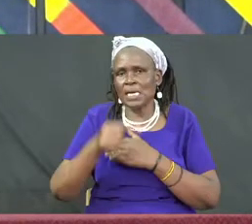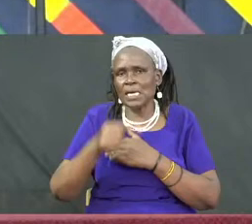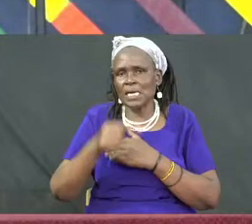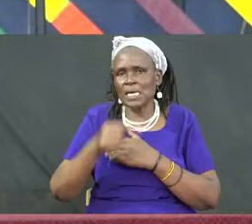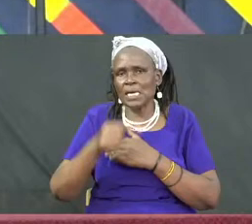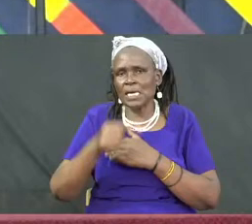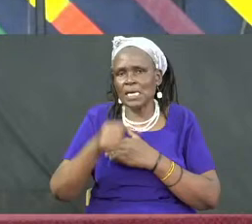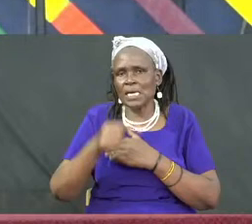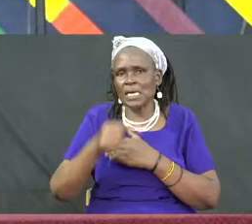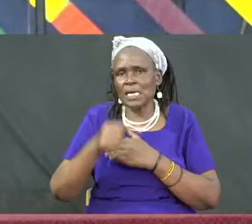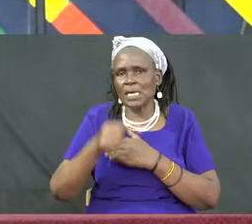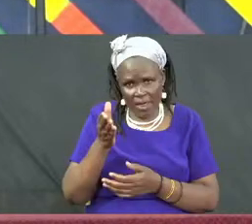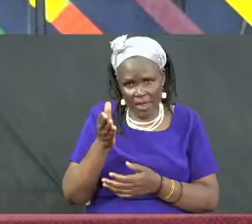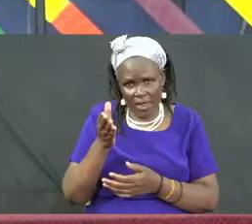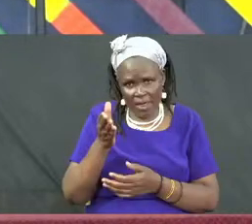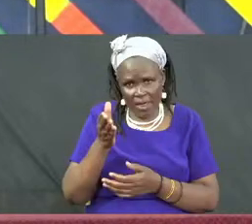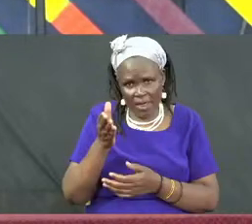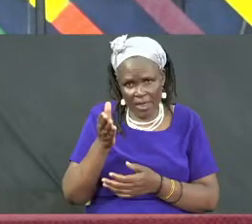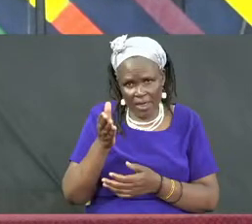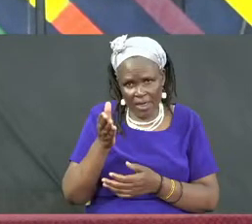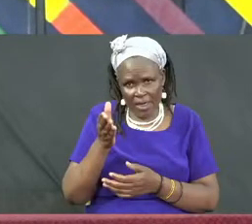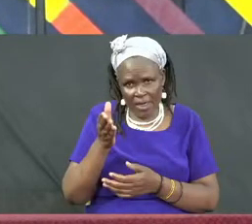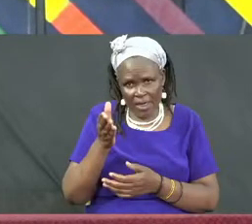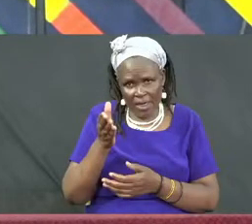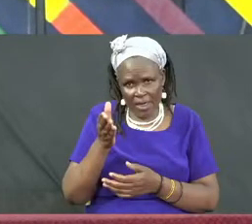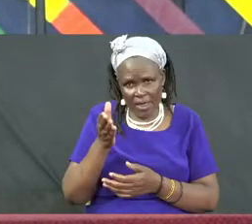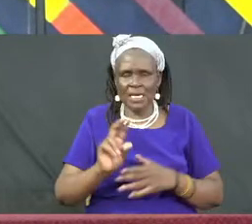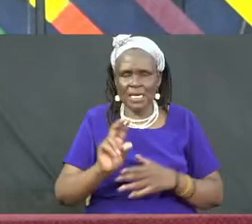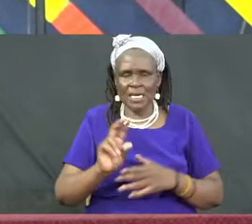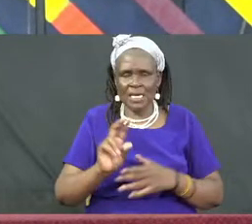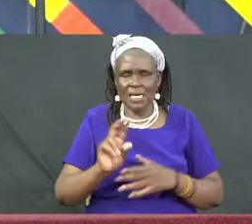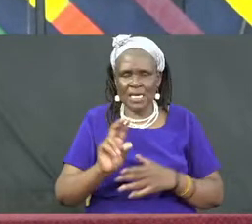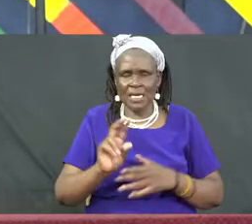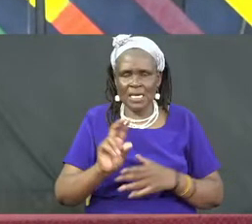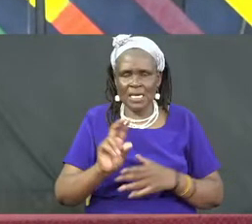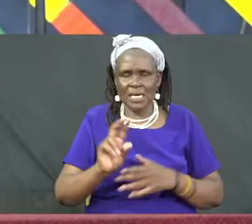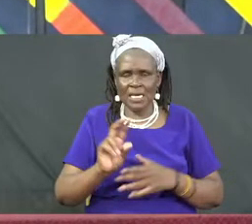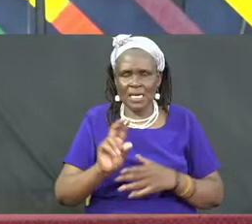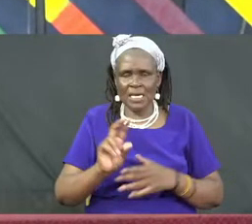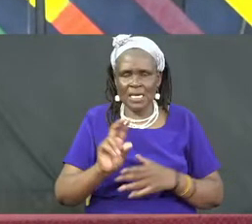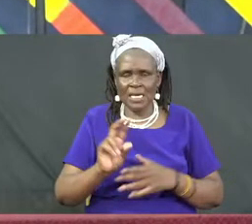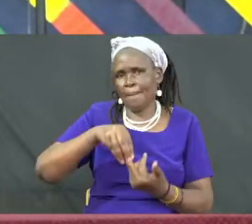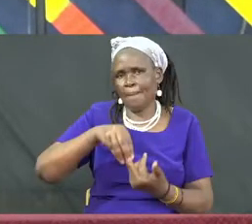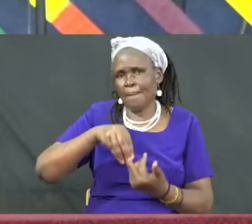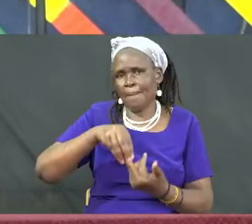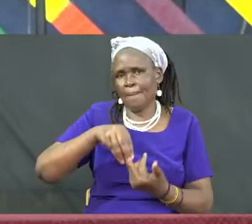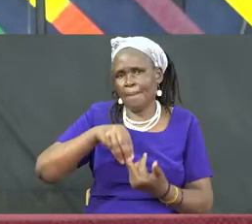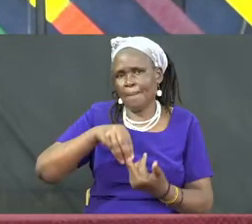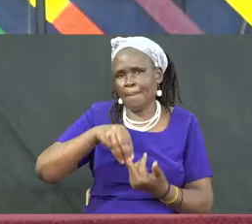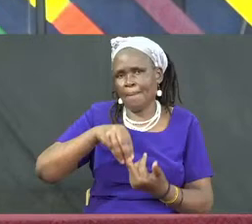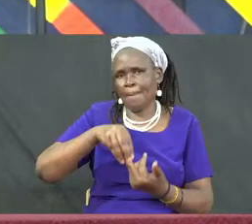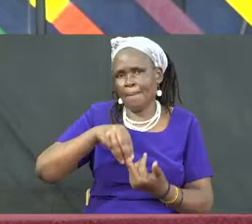to Pergamos, you will actually see the ruins of this particular temple.